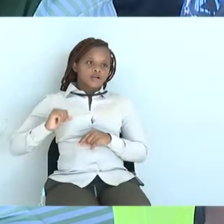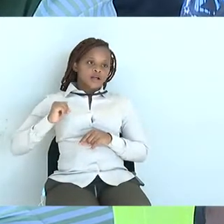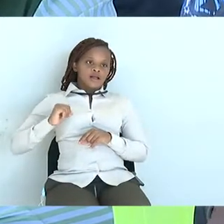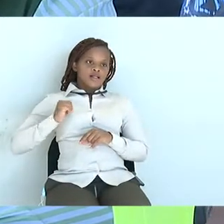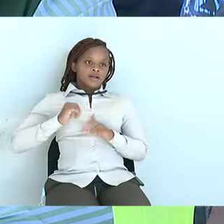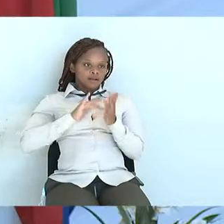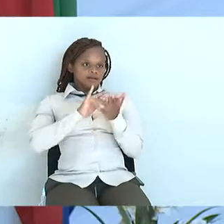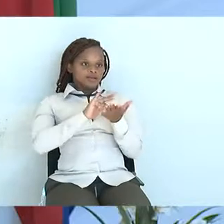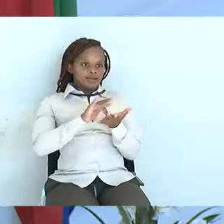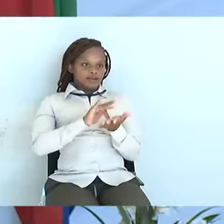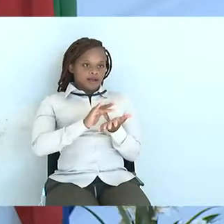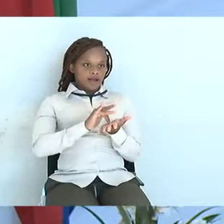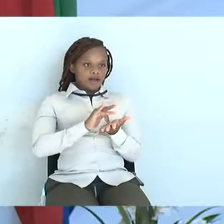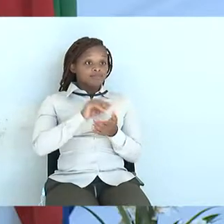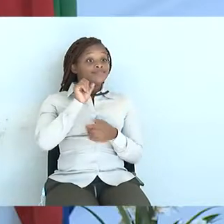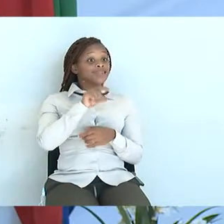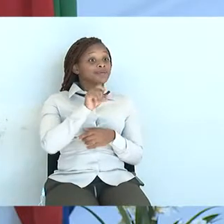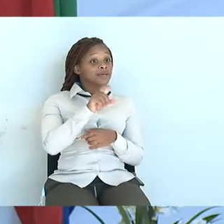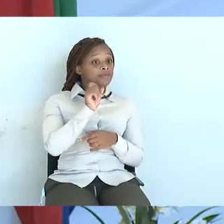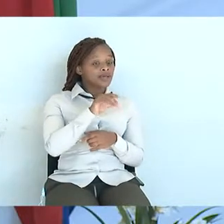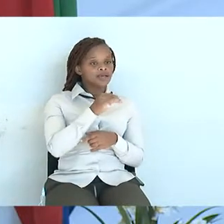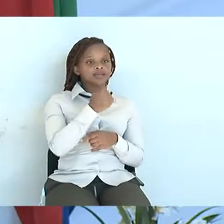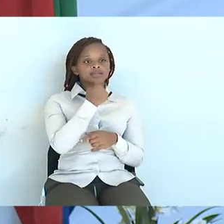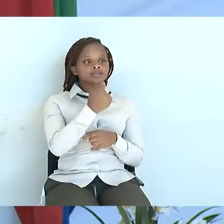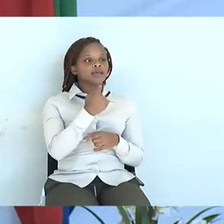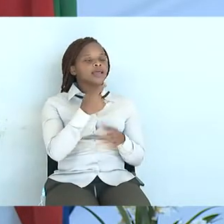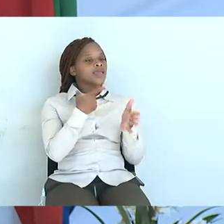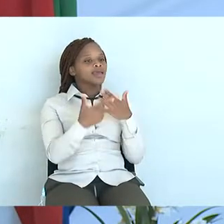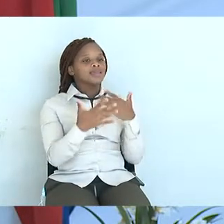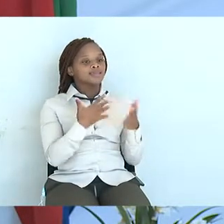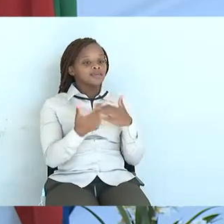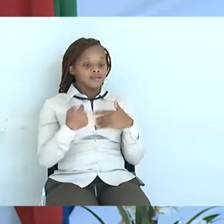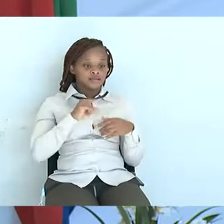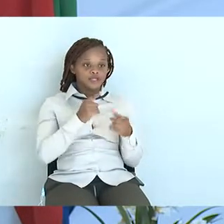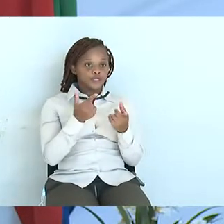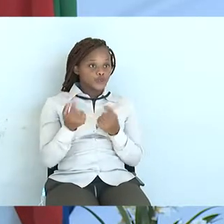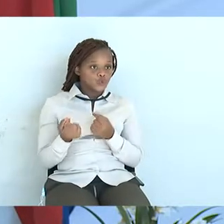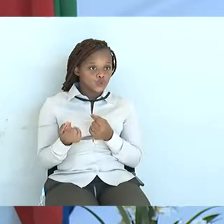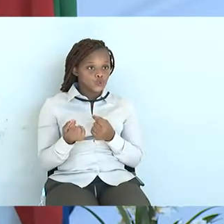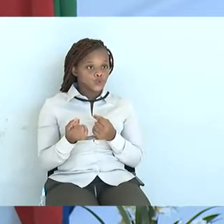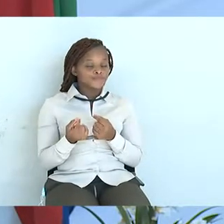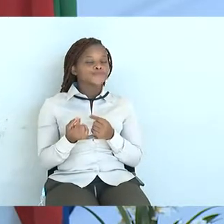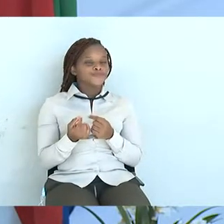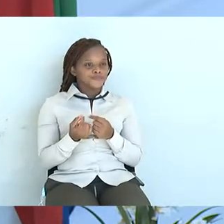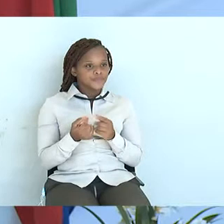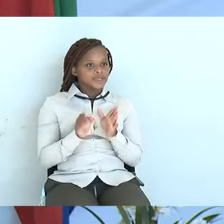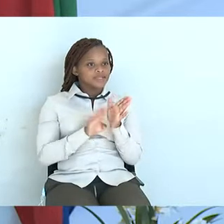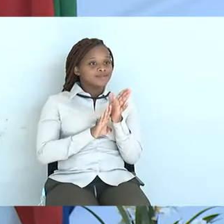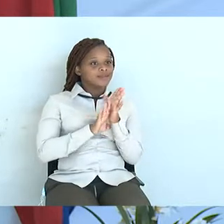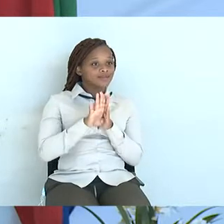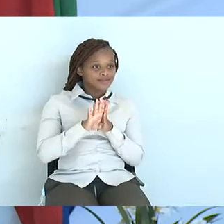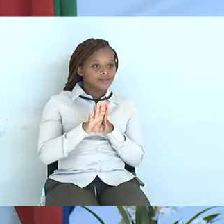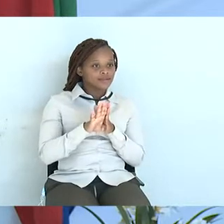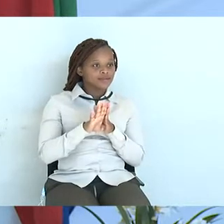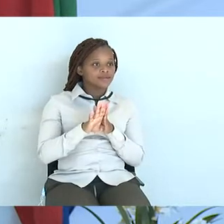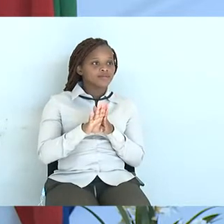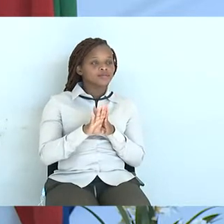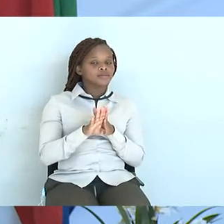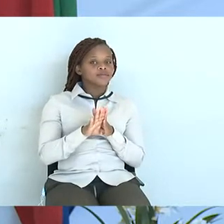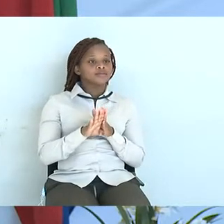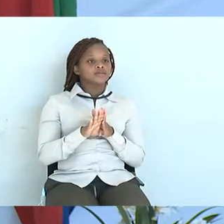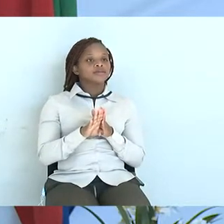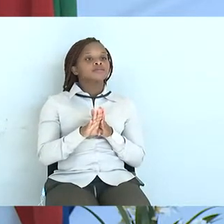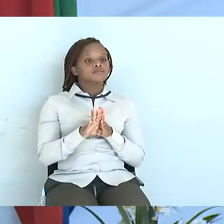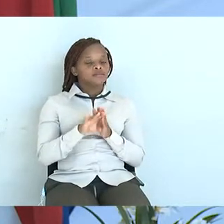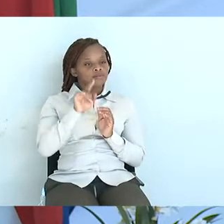in the sense that whatever we do, the success of it will depend on the functionality and the financial viability